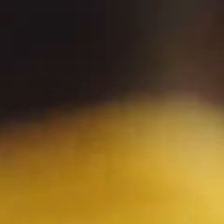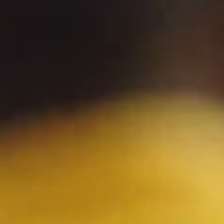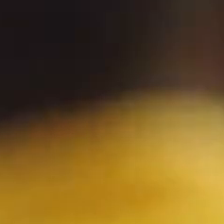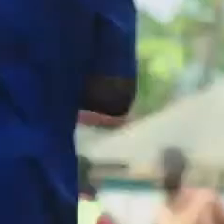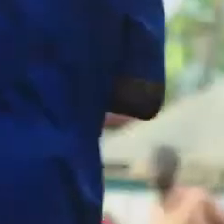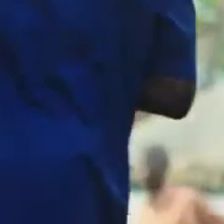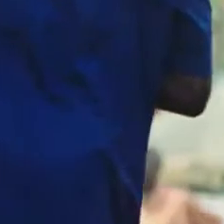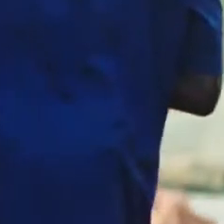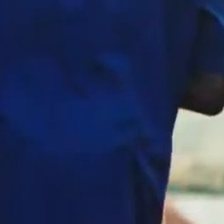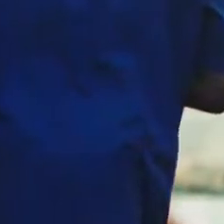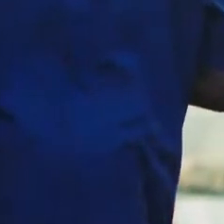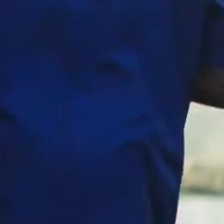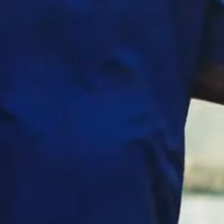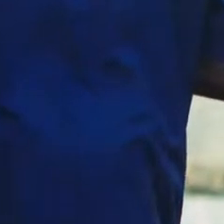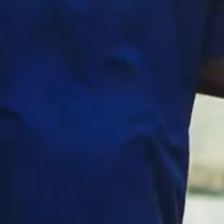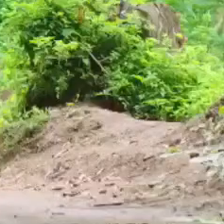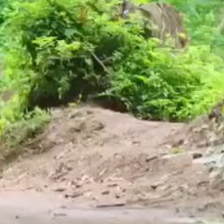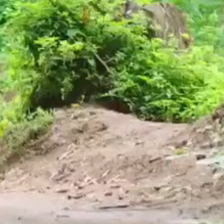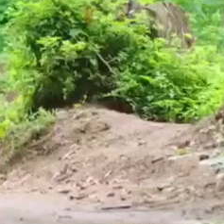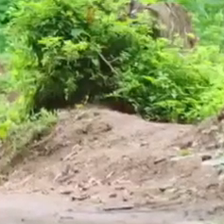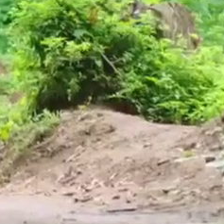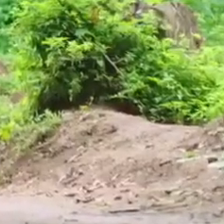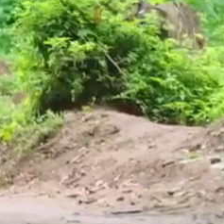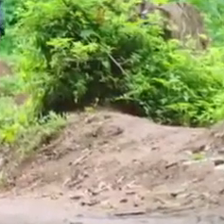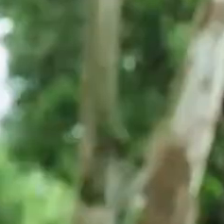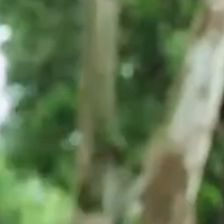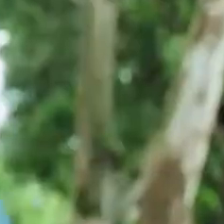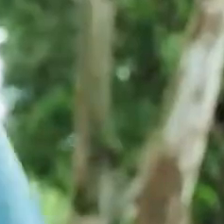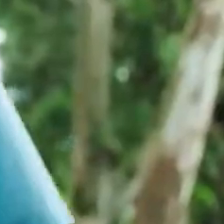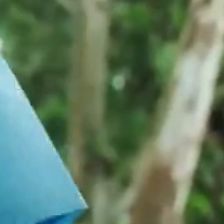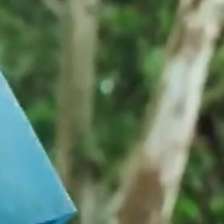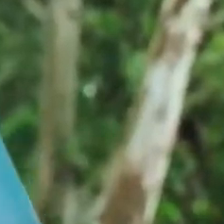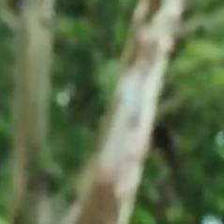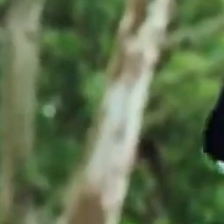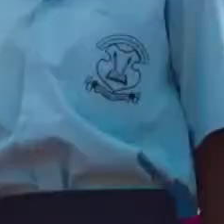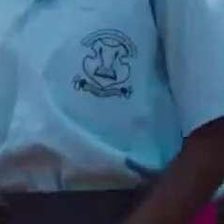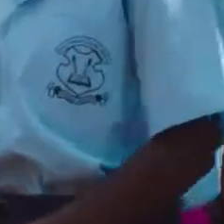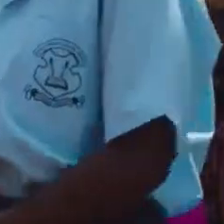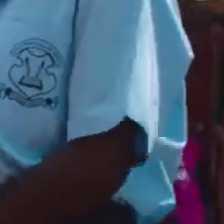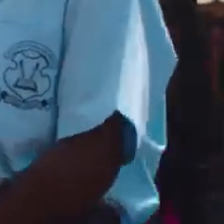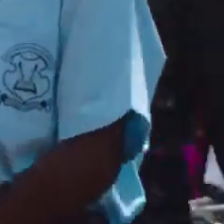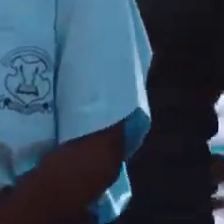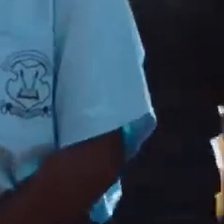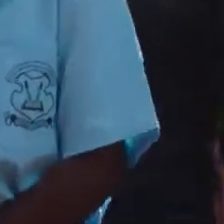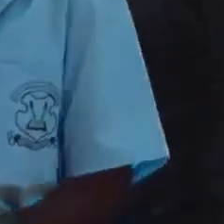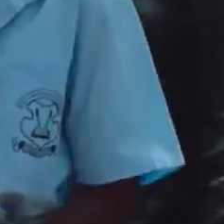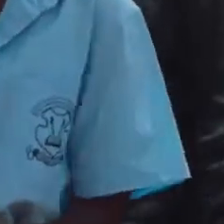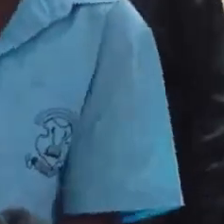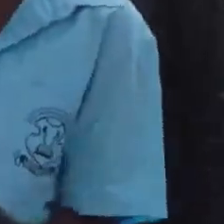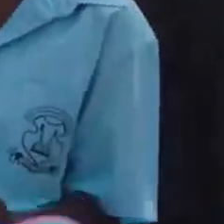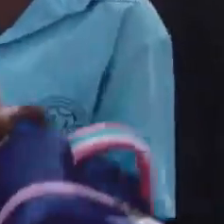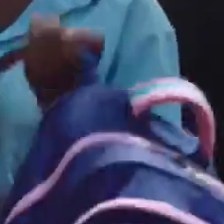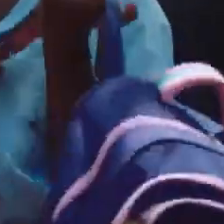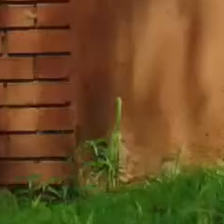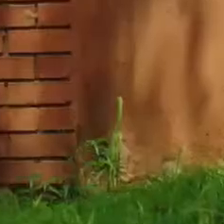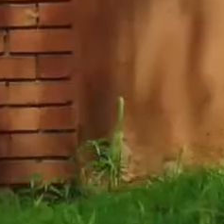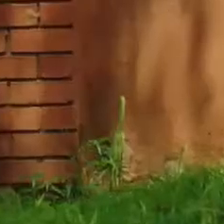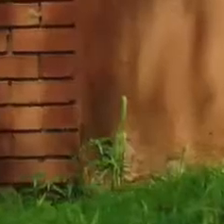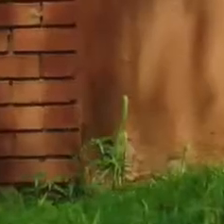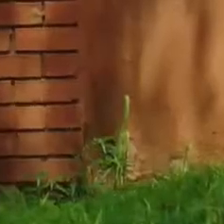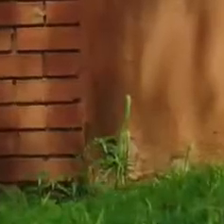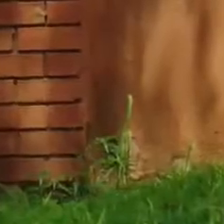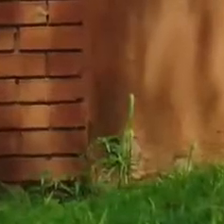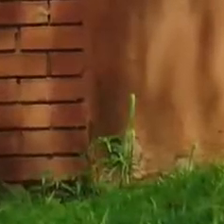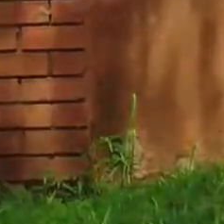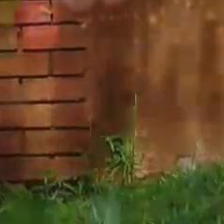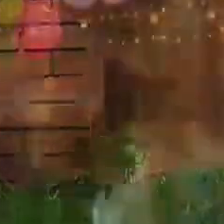much to me. And as a teenage girl, I stayed focused and was protected from child marriage and teenage pregnancy. I will support